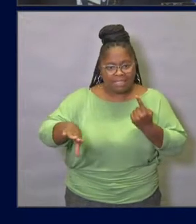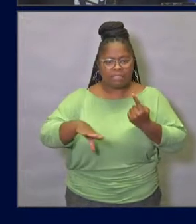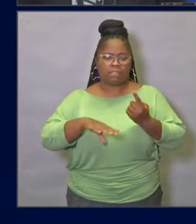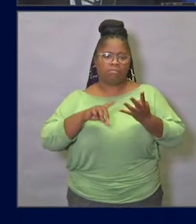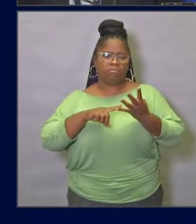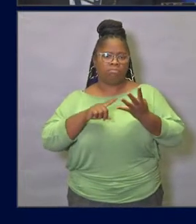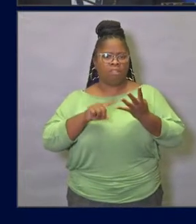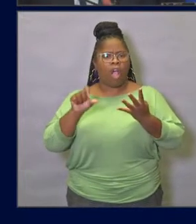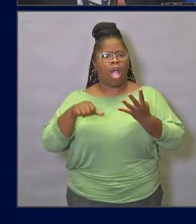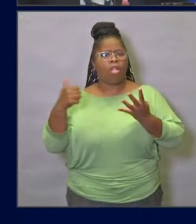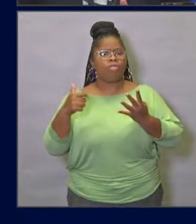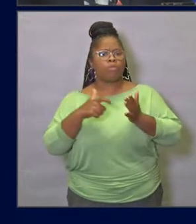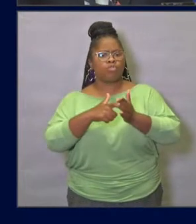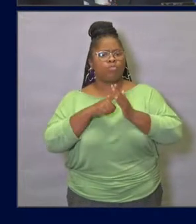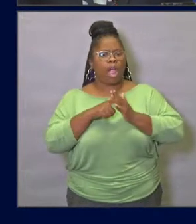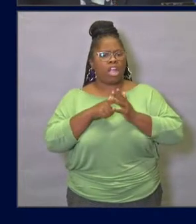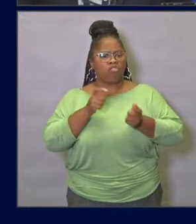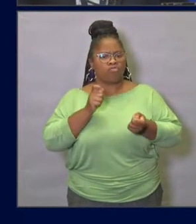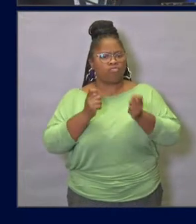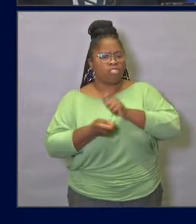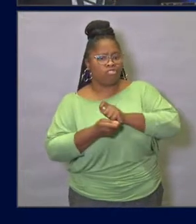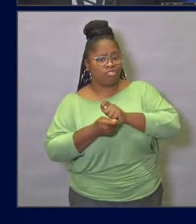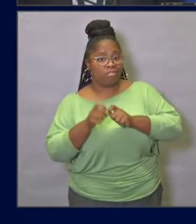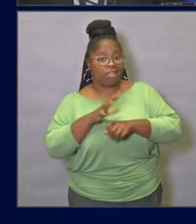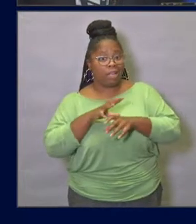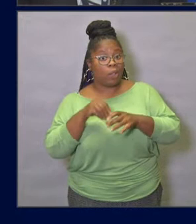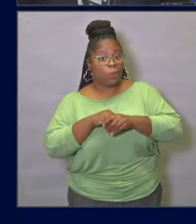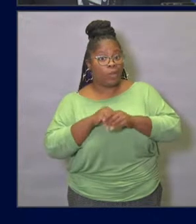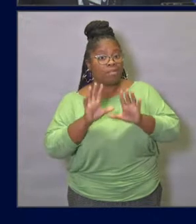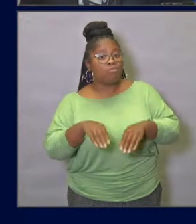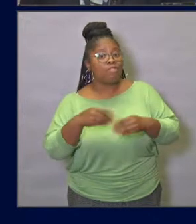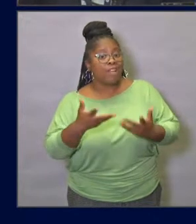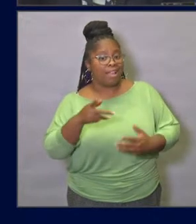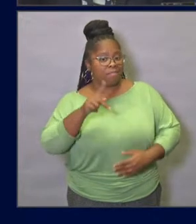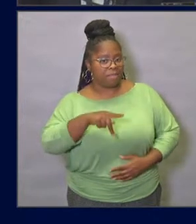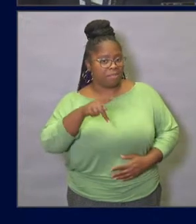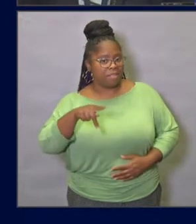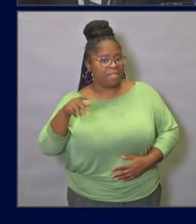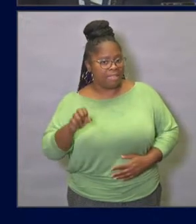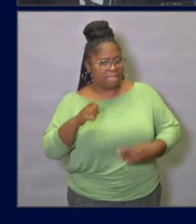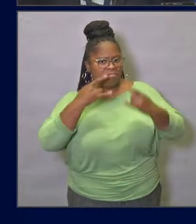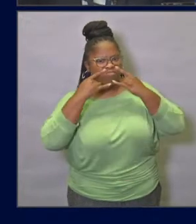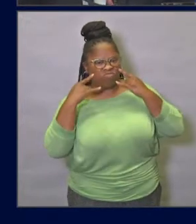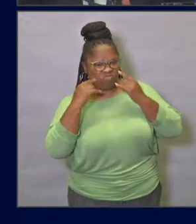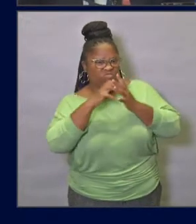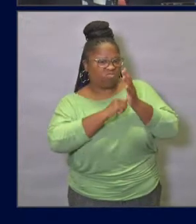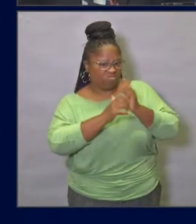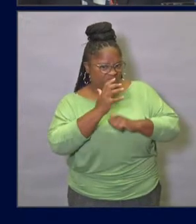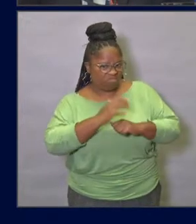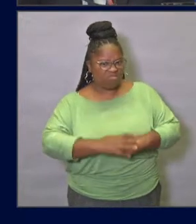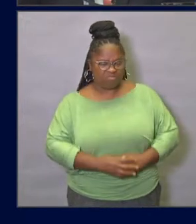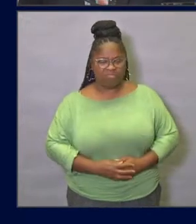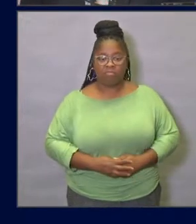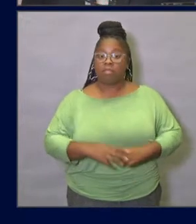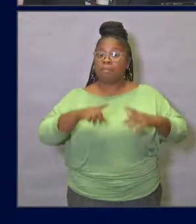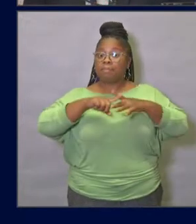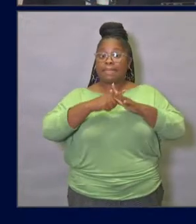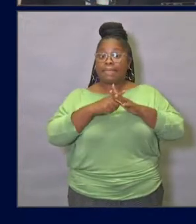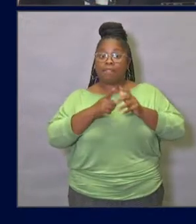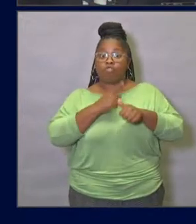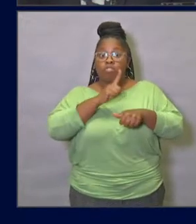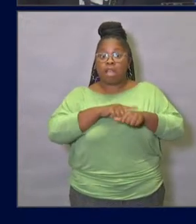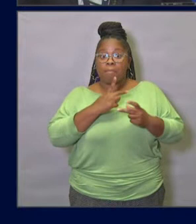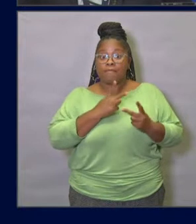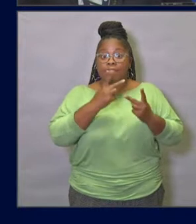required modifications, including the provision of personal protection equipment. Initial efforts are always focused on